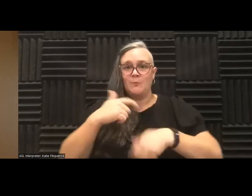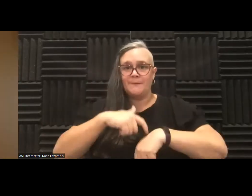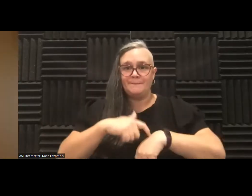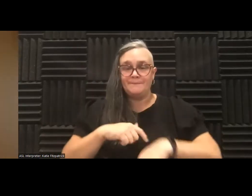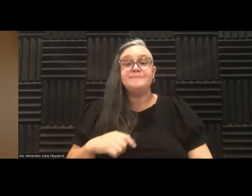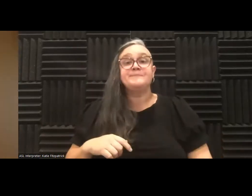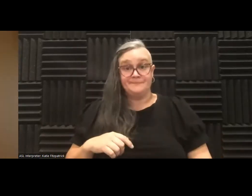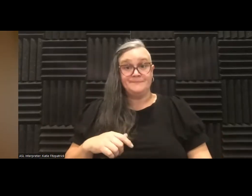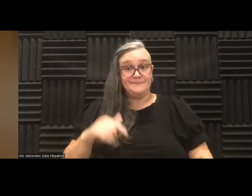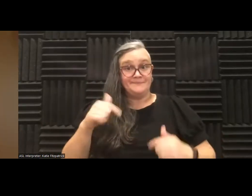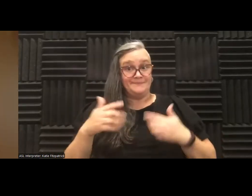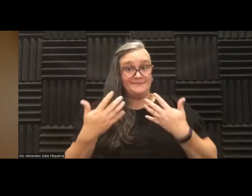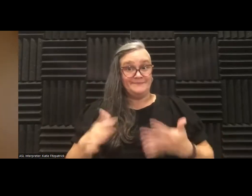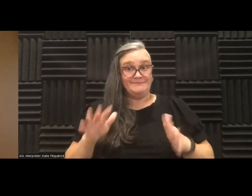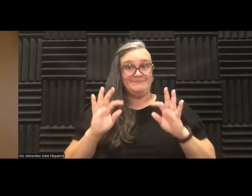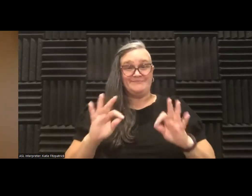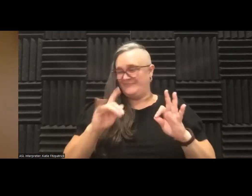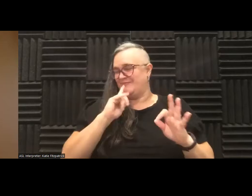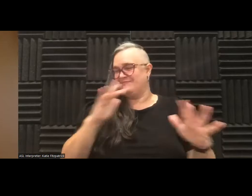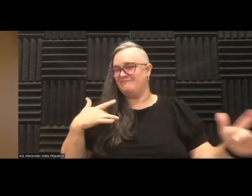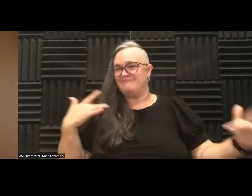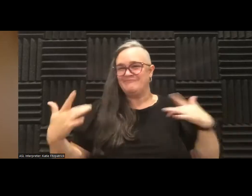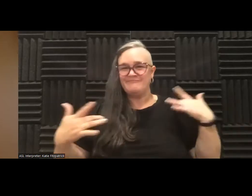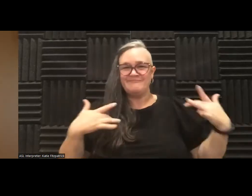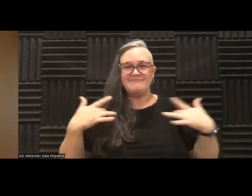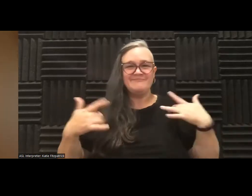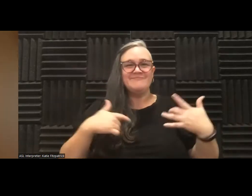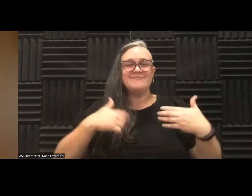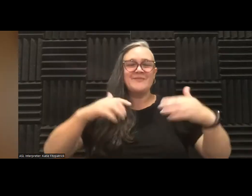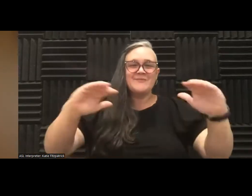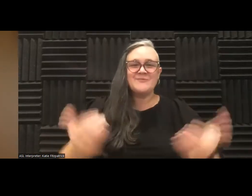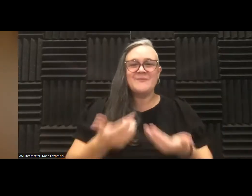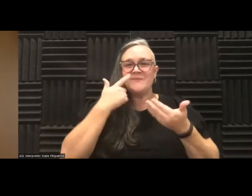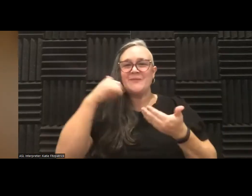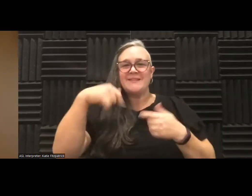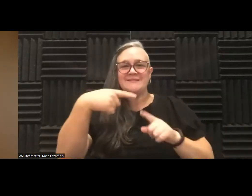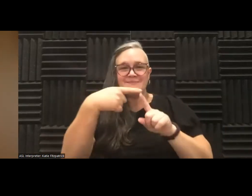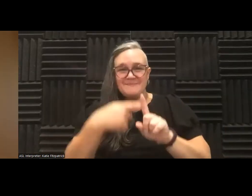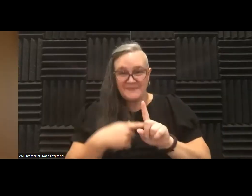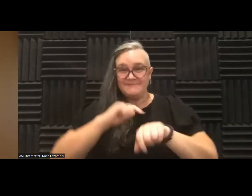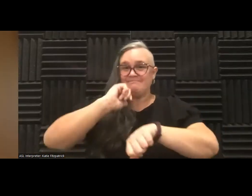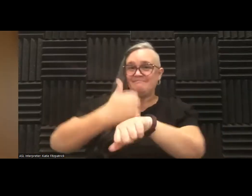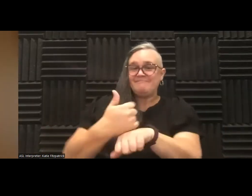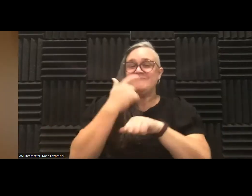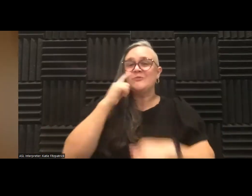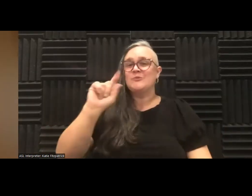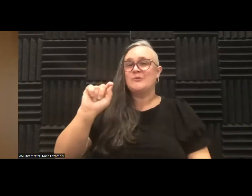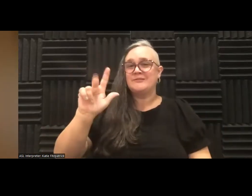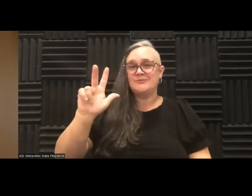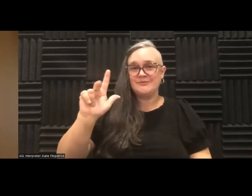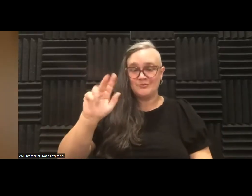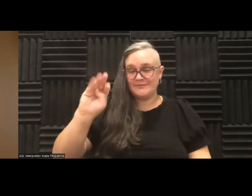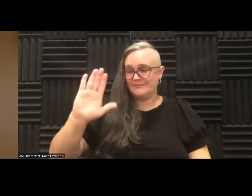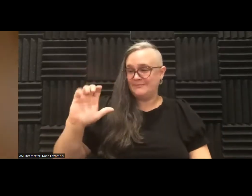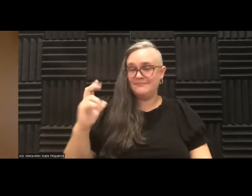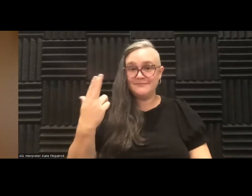With that said, it is with great delight that I welcome you to this month's installment of our 2023